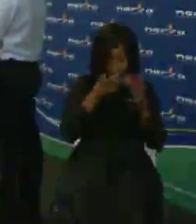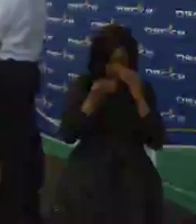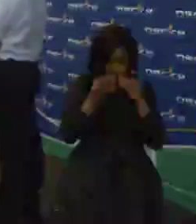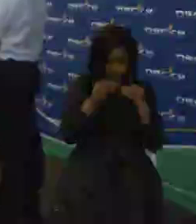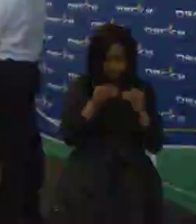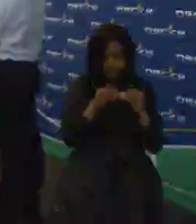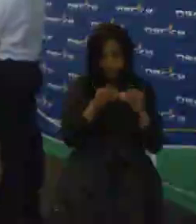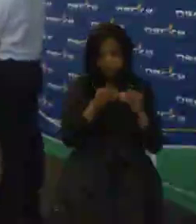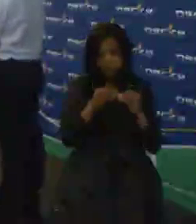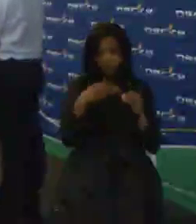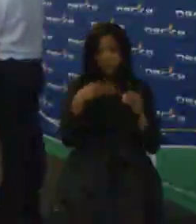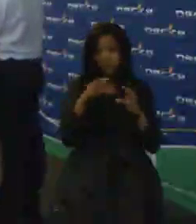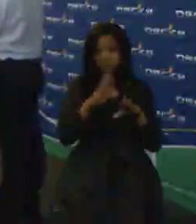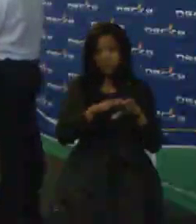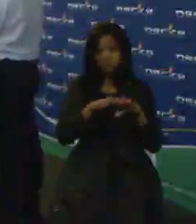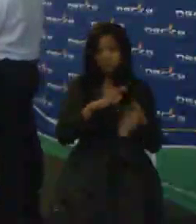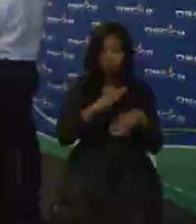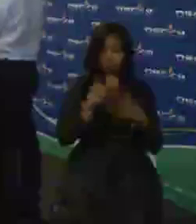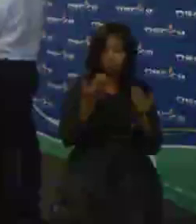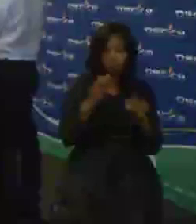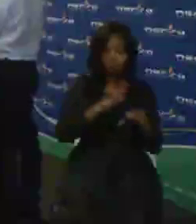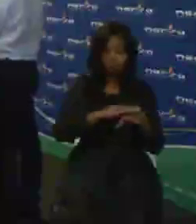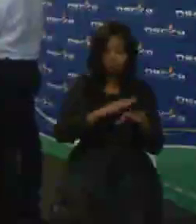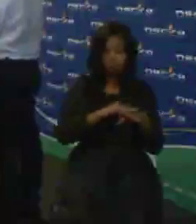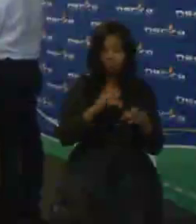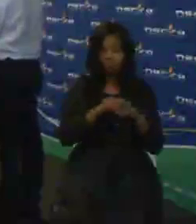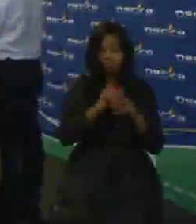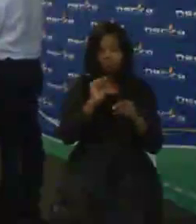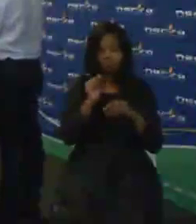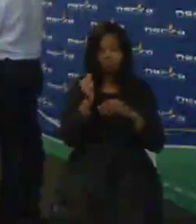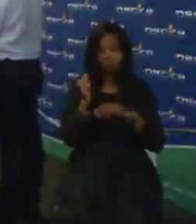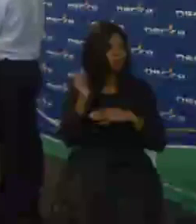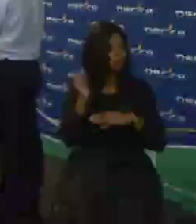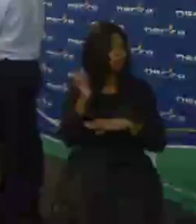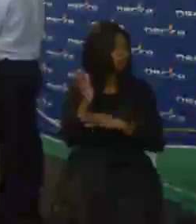expecting maybe more in terms of